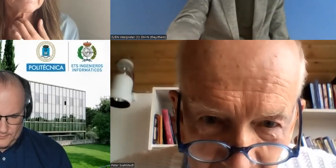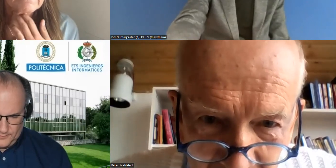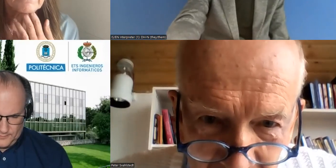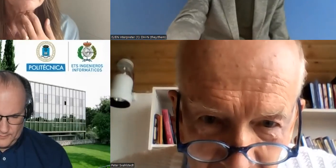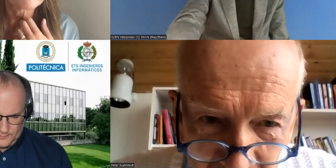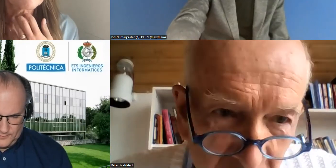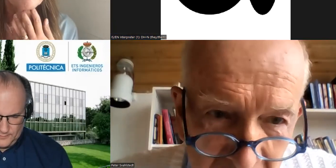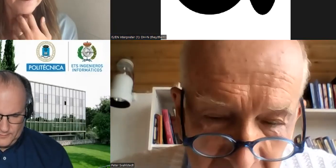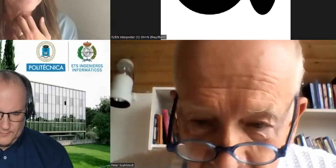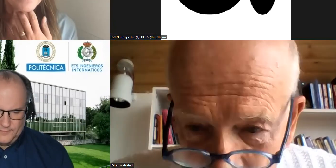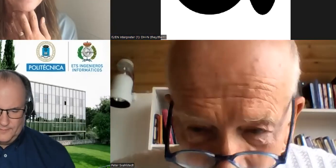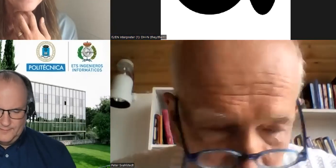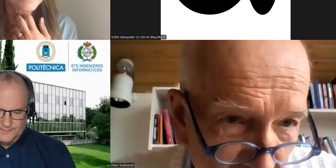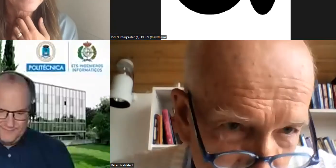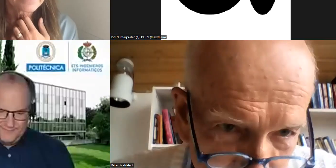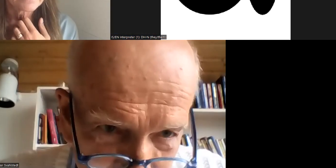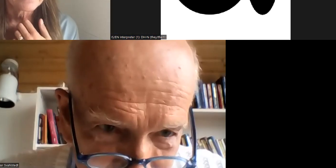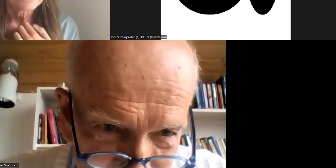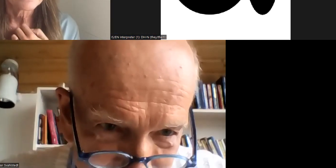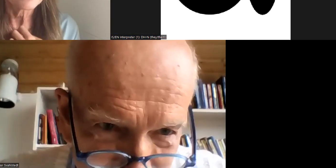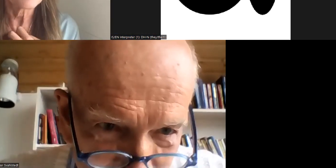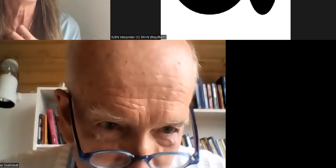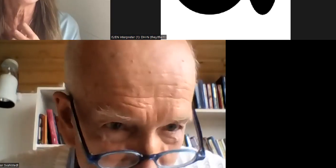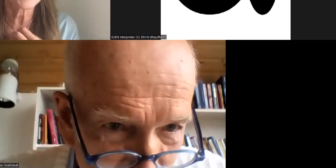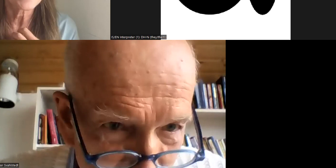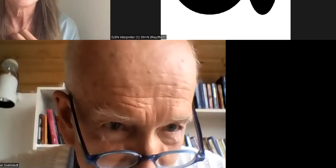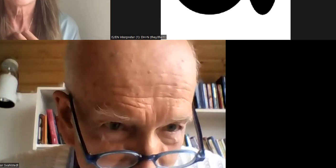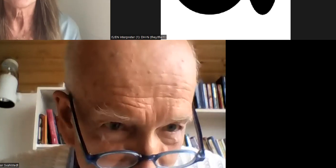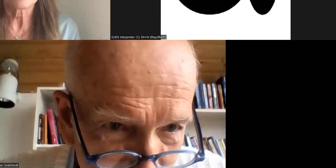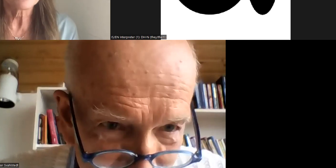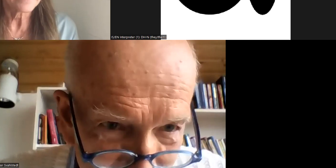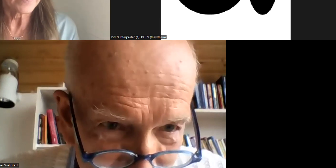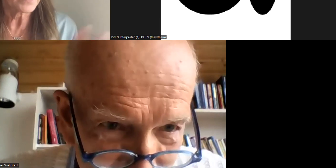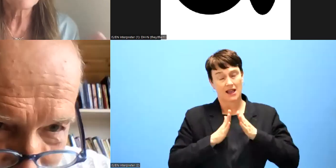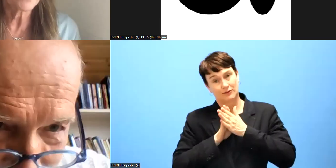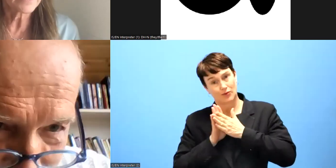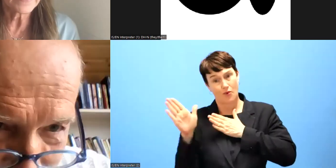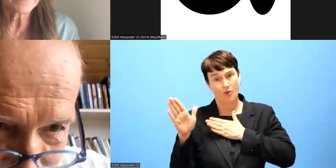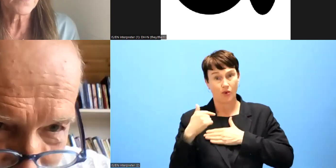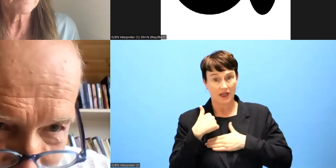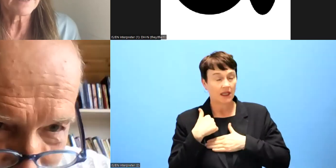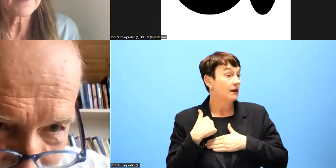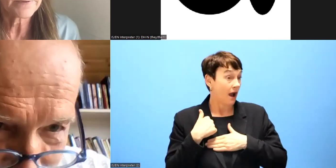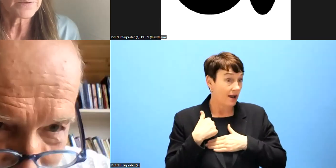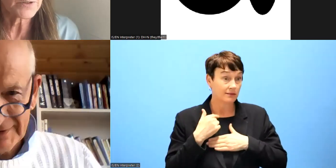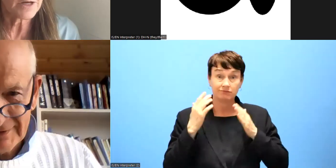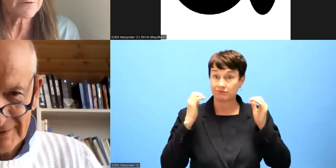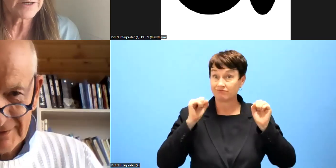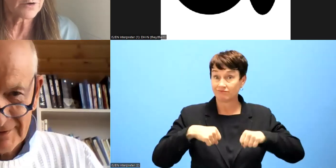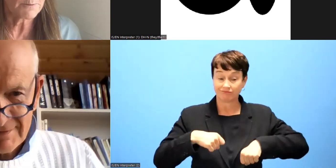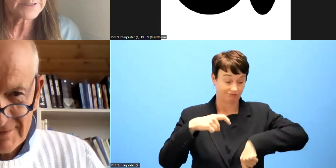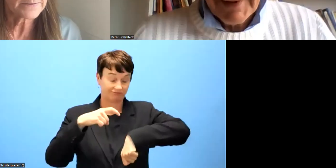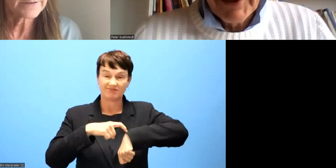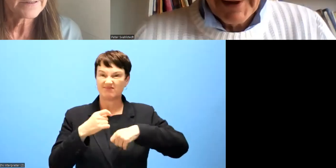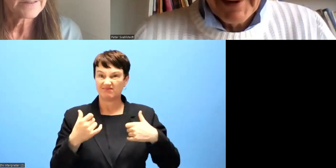Unmute. Okay, sorry, I have to go. Okay, so we are, no? Yes, we are just wrapping up. So did you have a